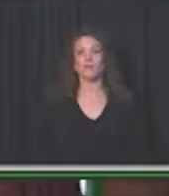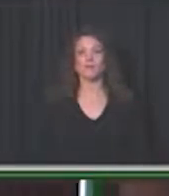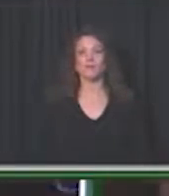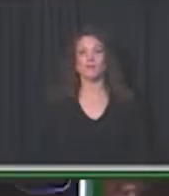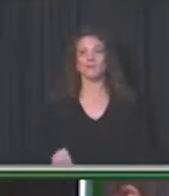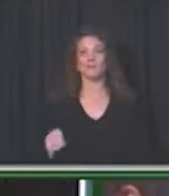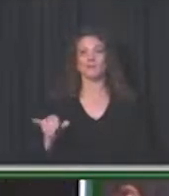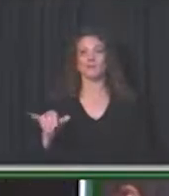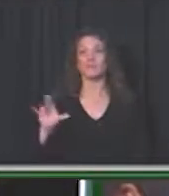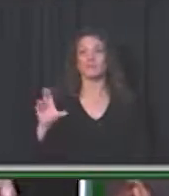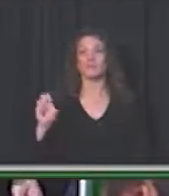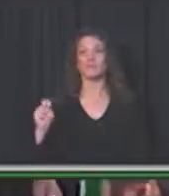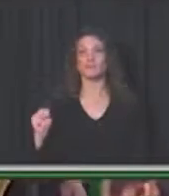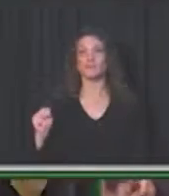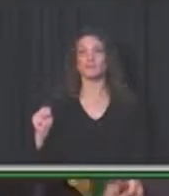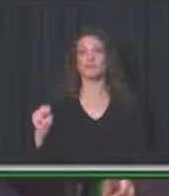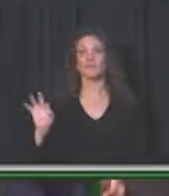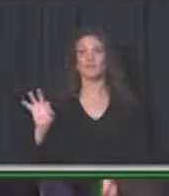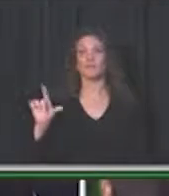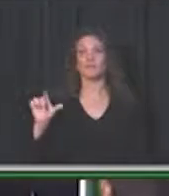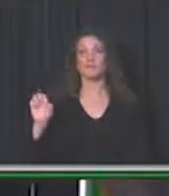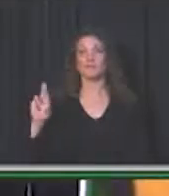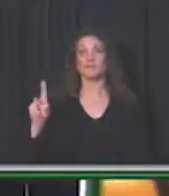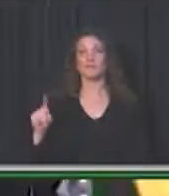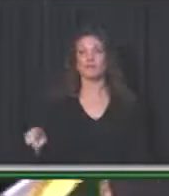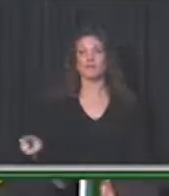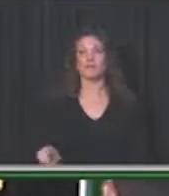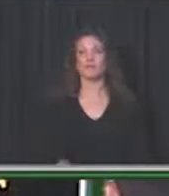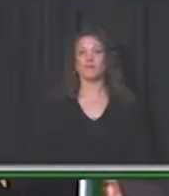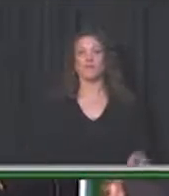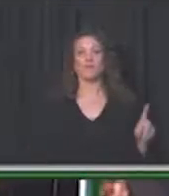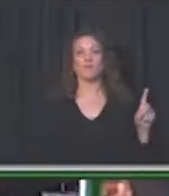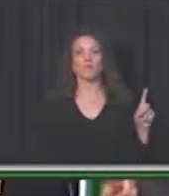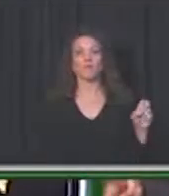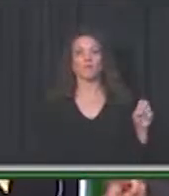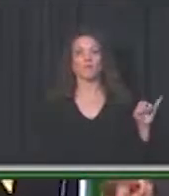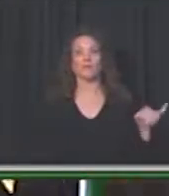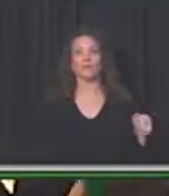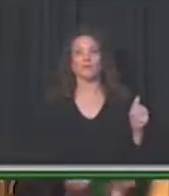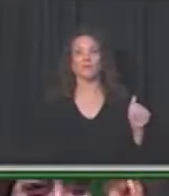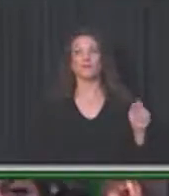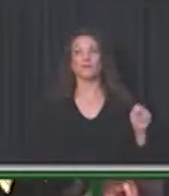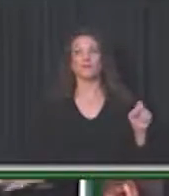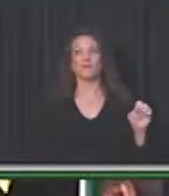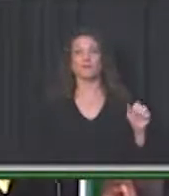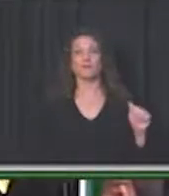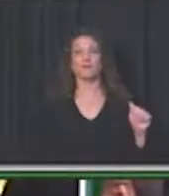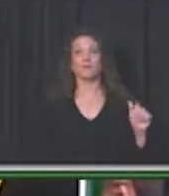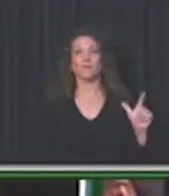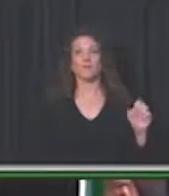Yvonne Texas Flores. Dijane Lopez.